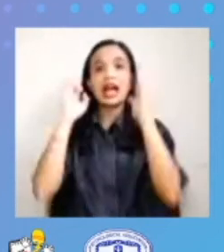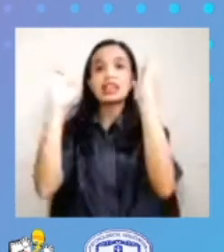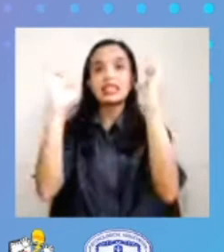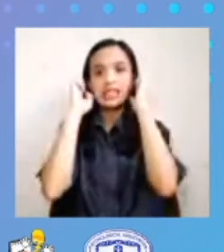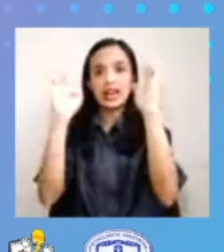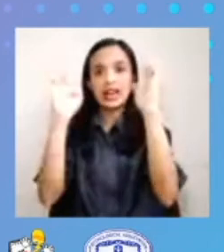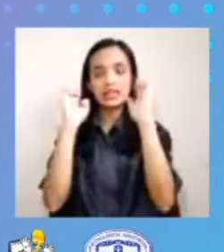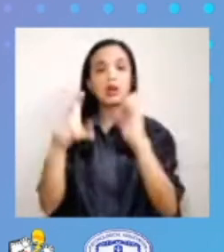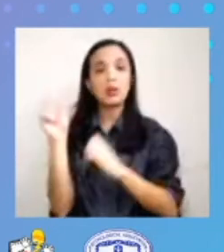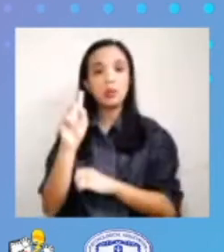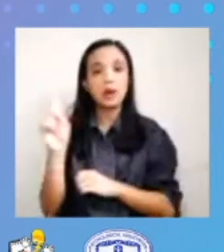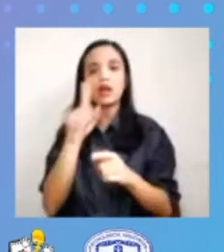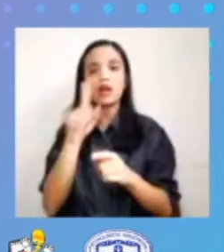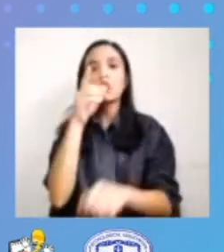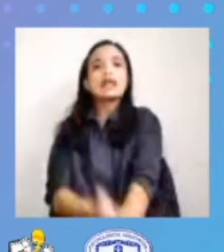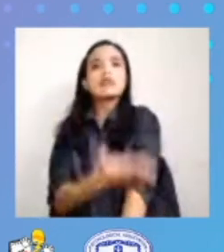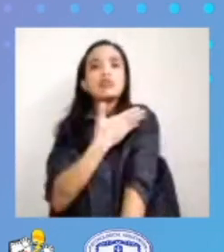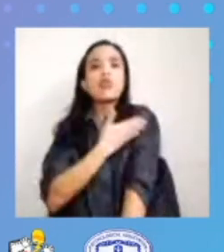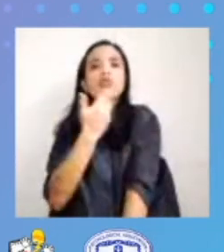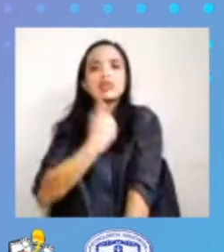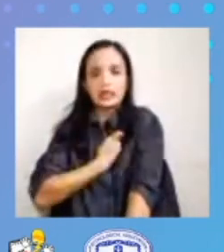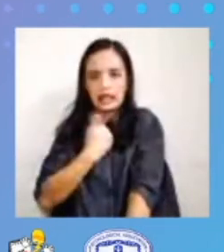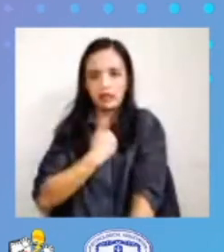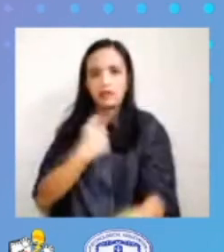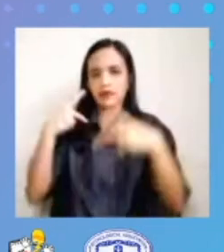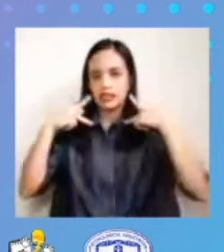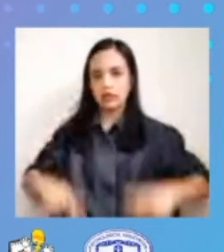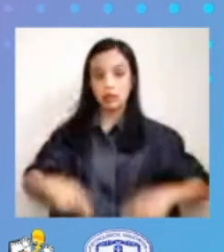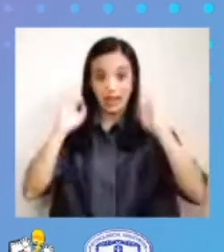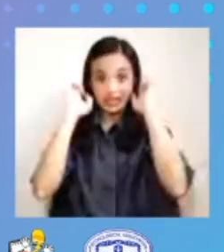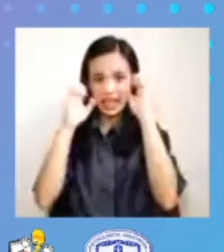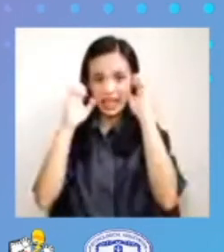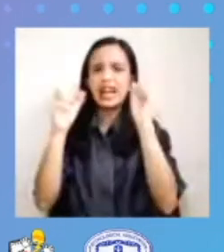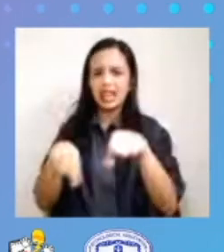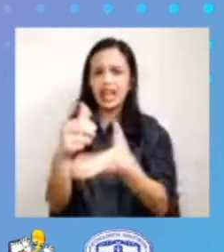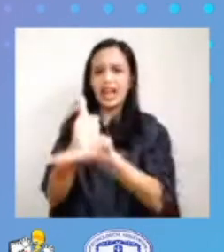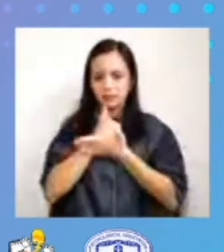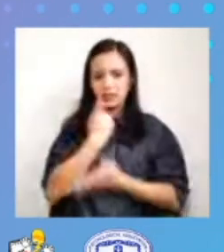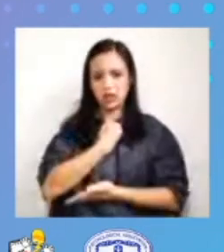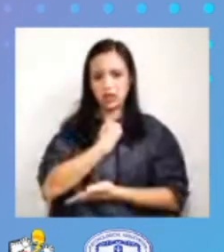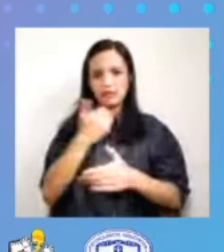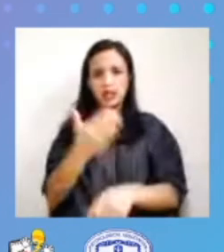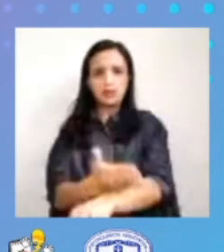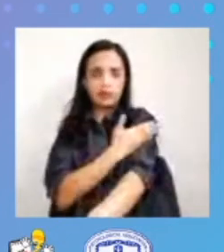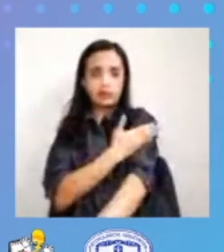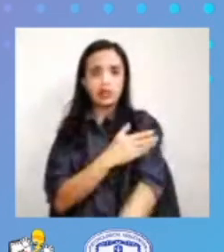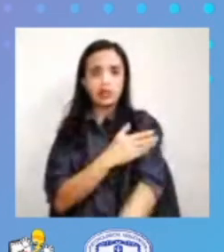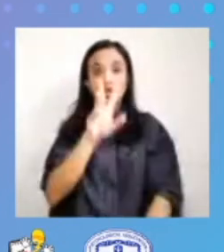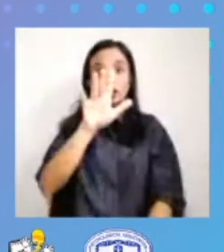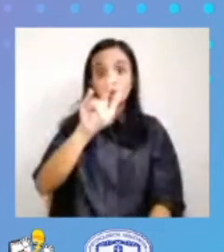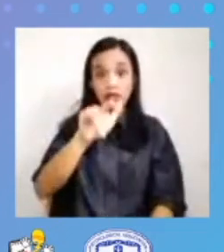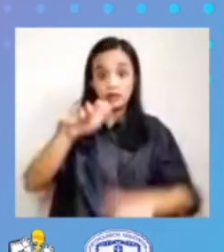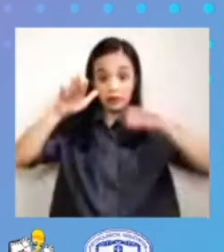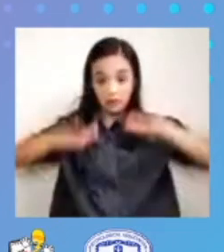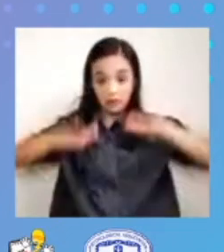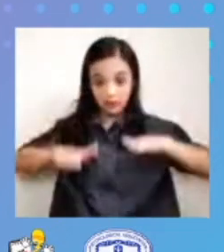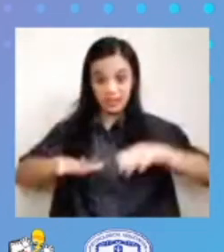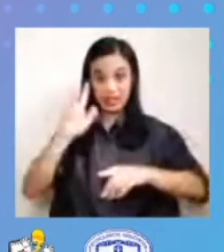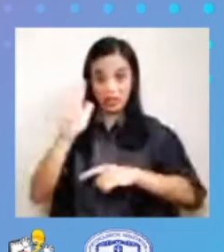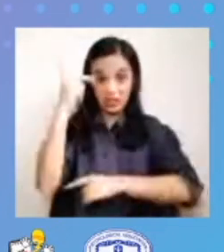Actually, if you think about it, our bodies are really built to move naman. Well, of course, once we get the clearance muna from our